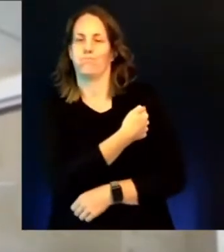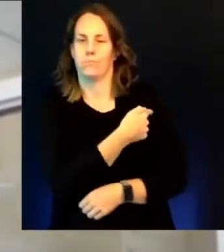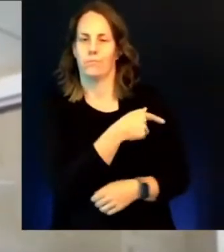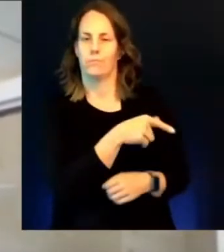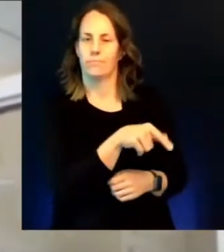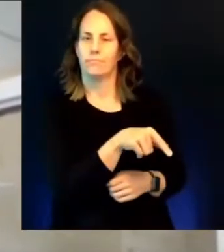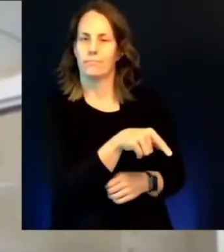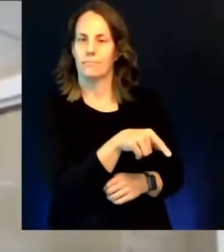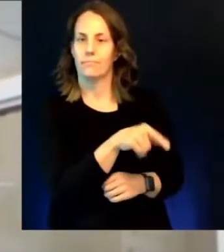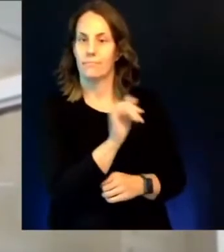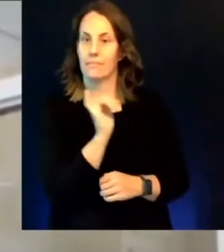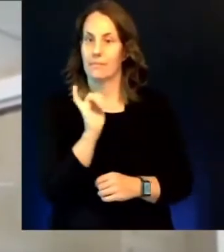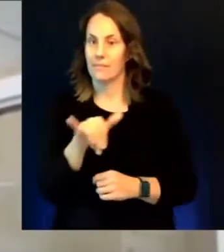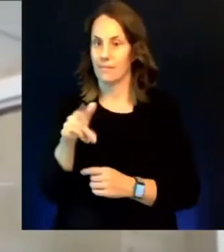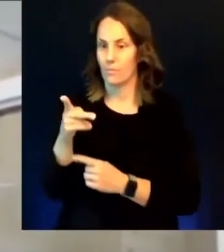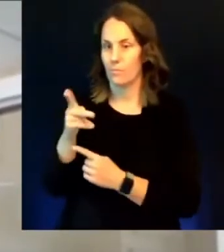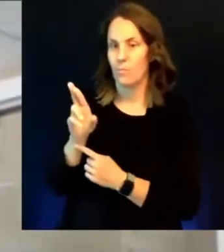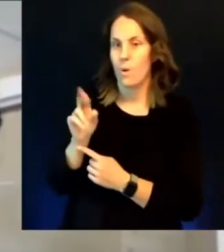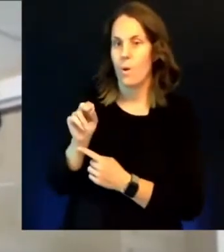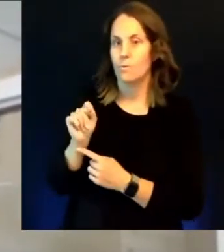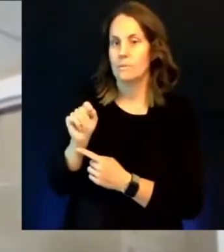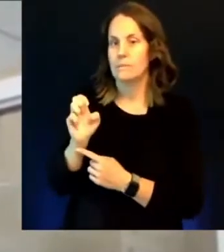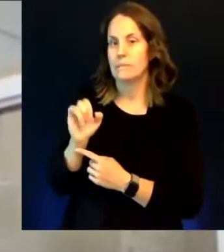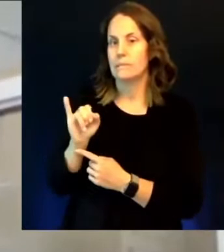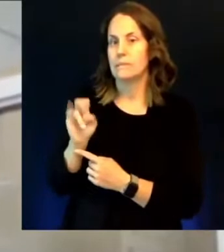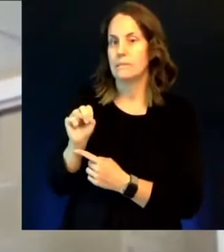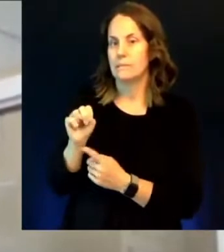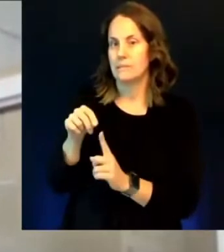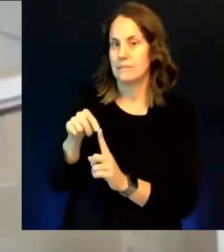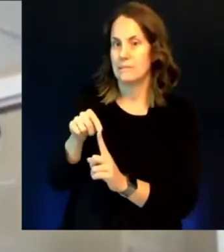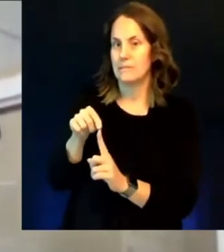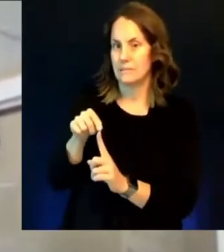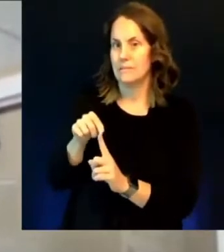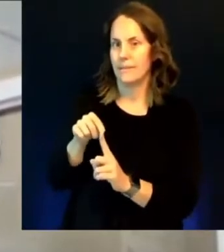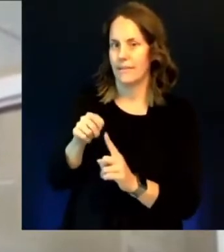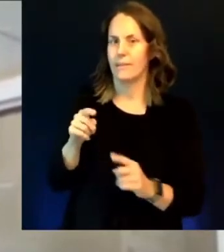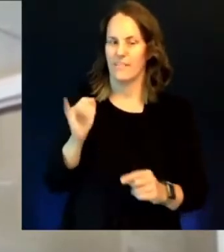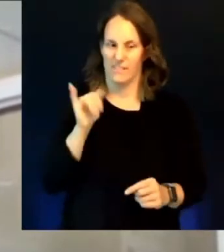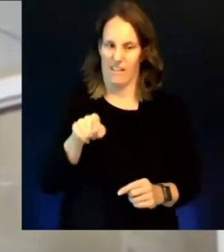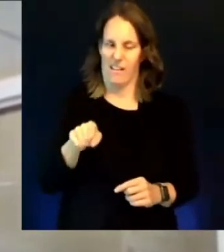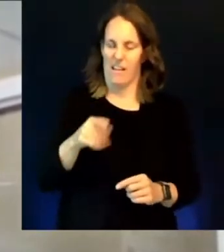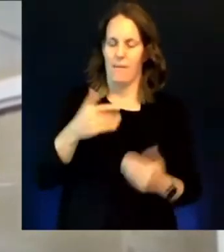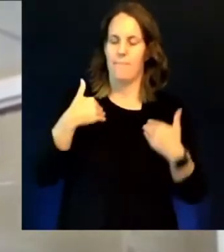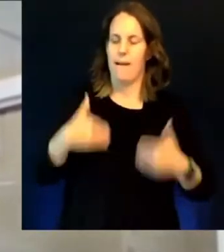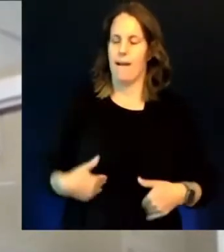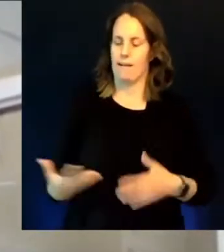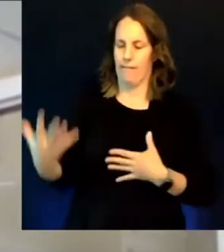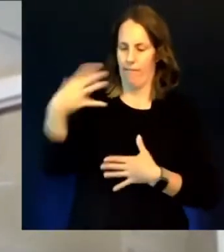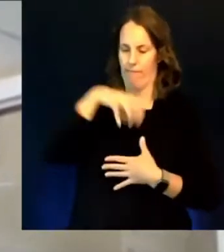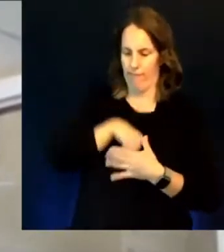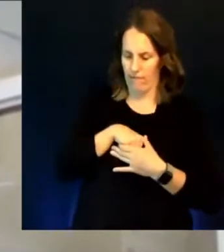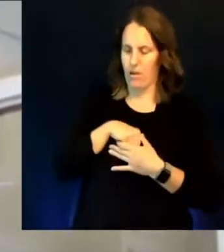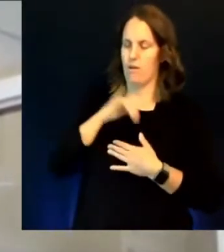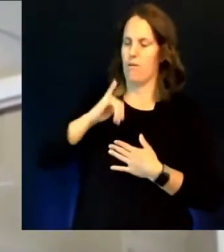protein vaccine, which is more similar to traditional vaccines. So the